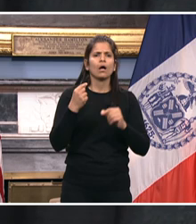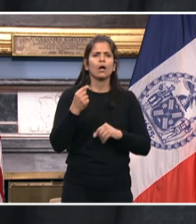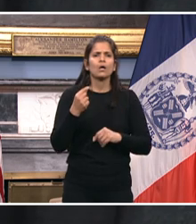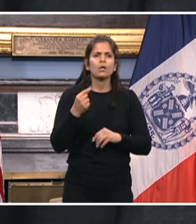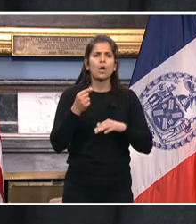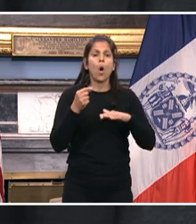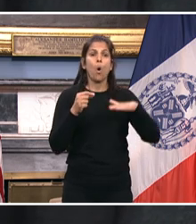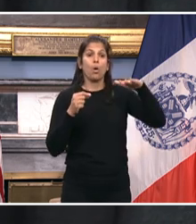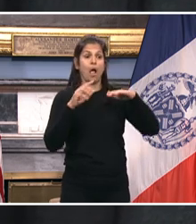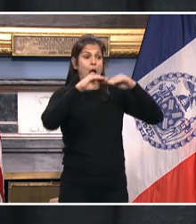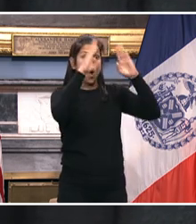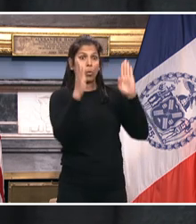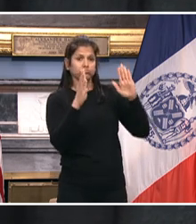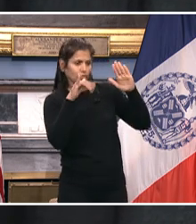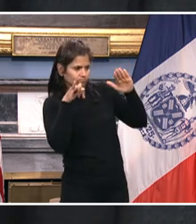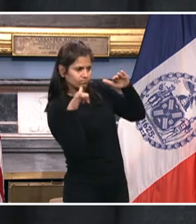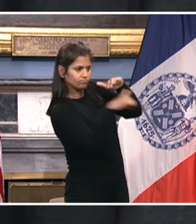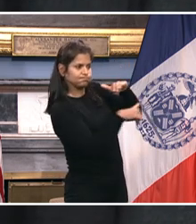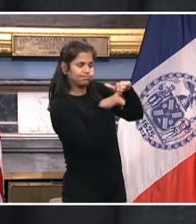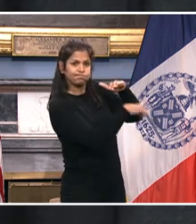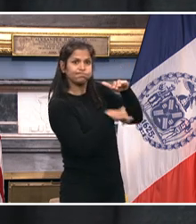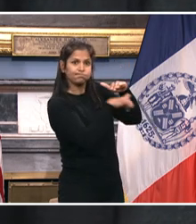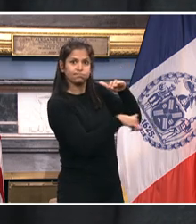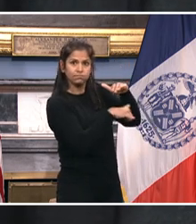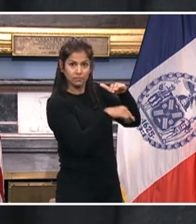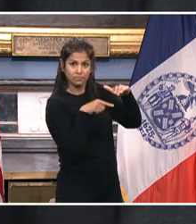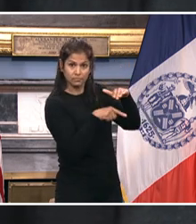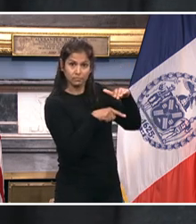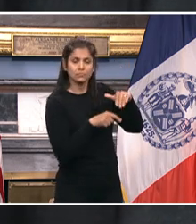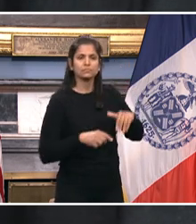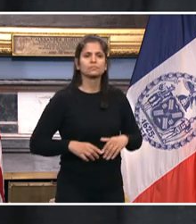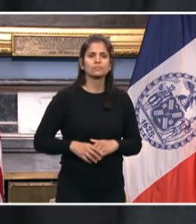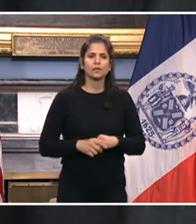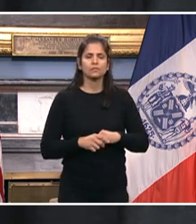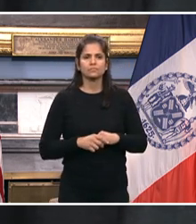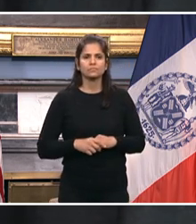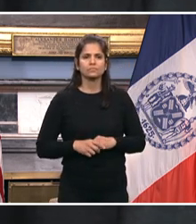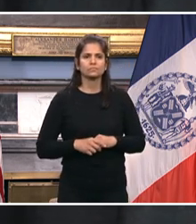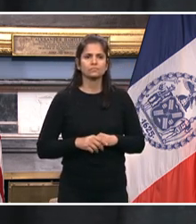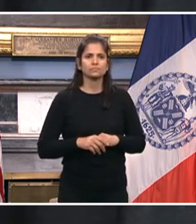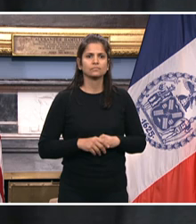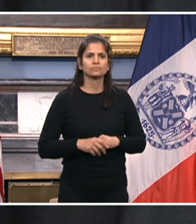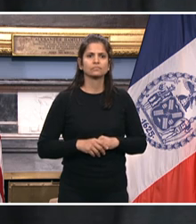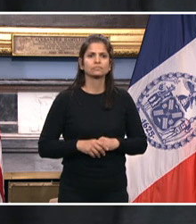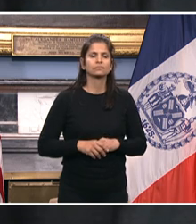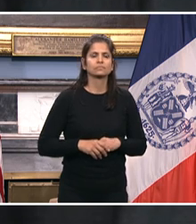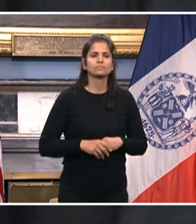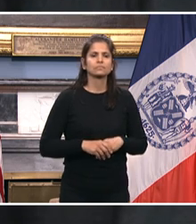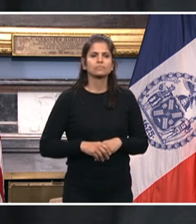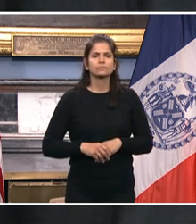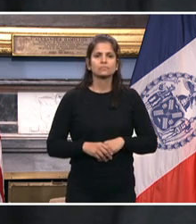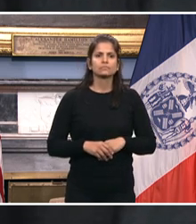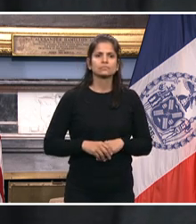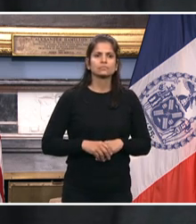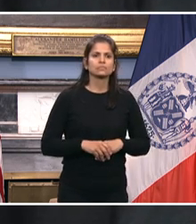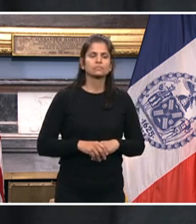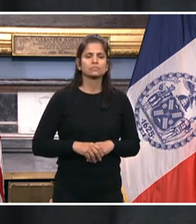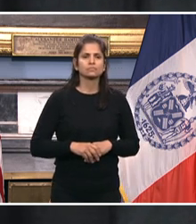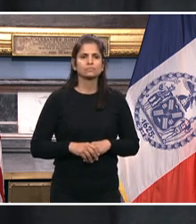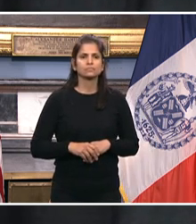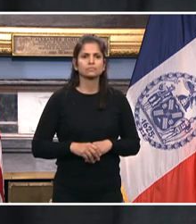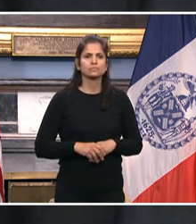a second question. Sure. I would love nothing more than for the hospital bed assumptions to be off.